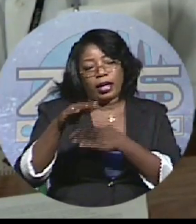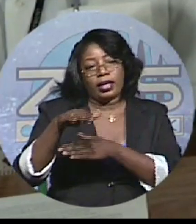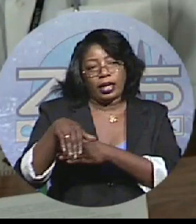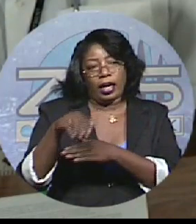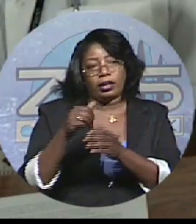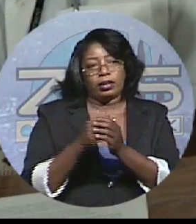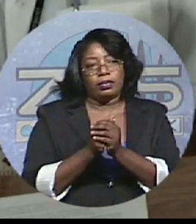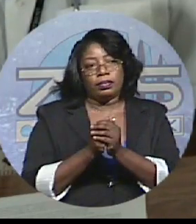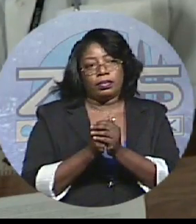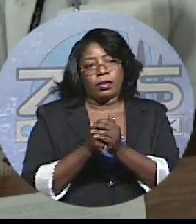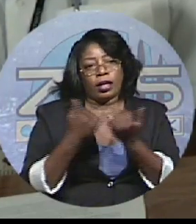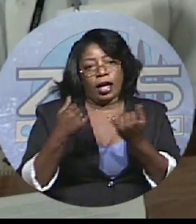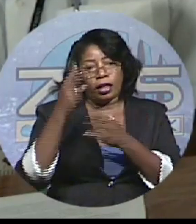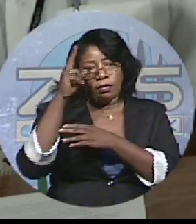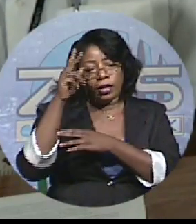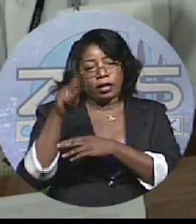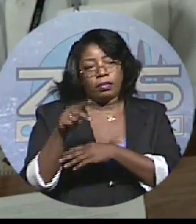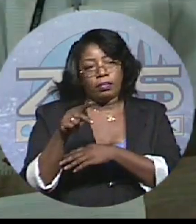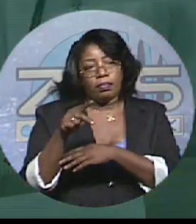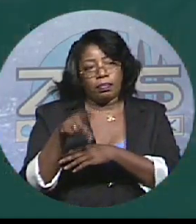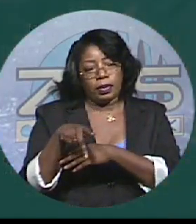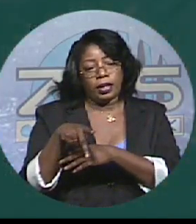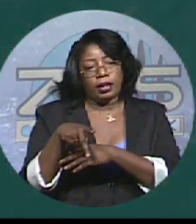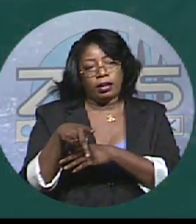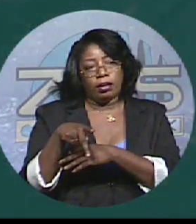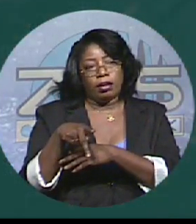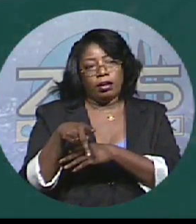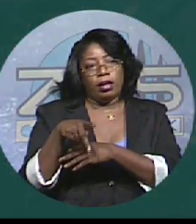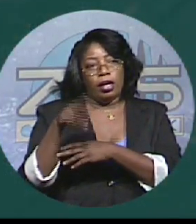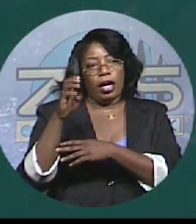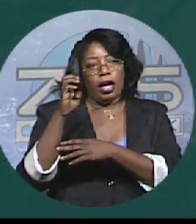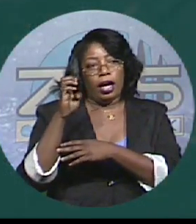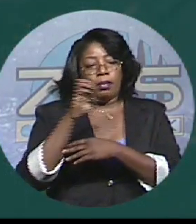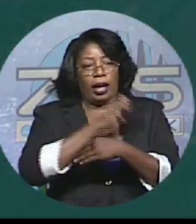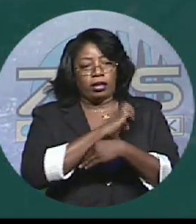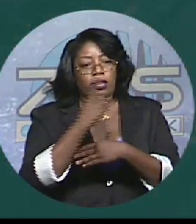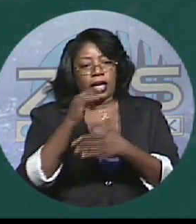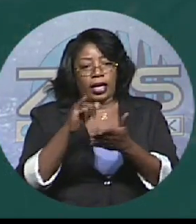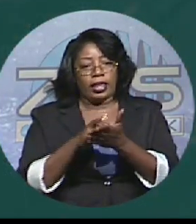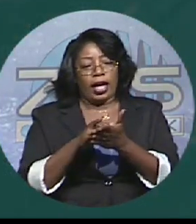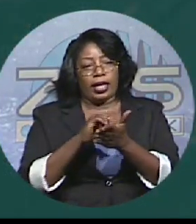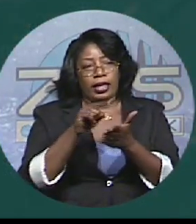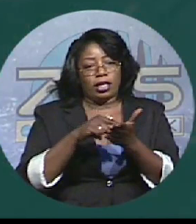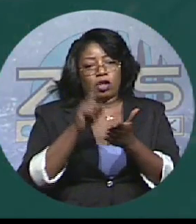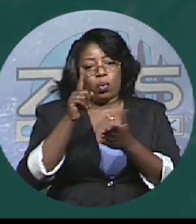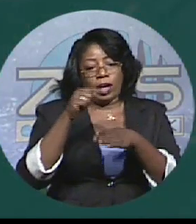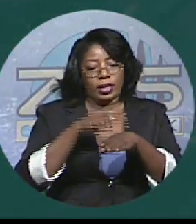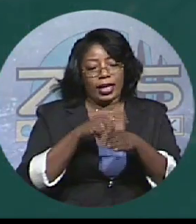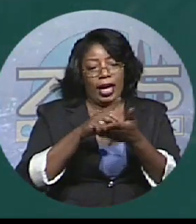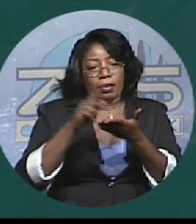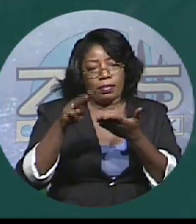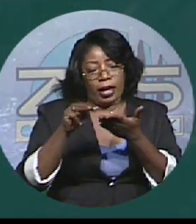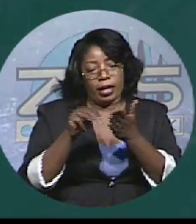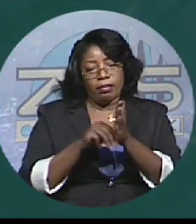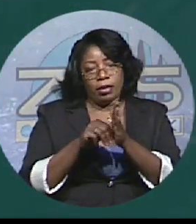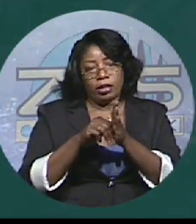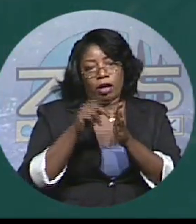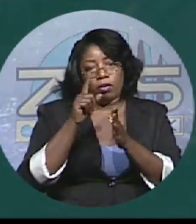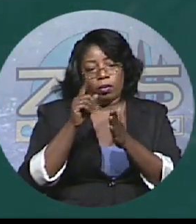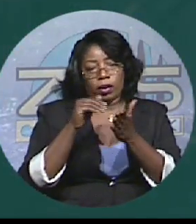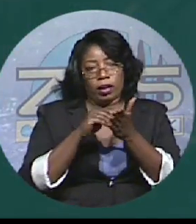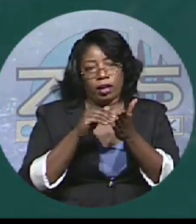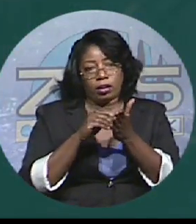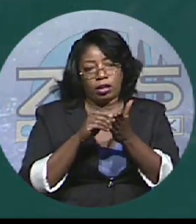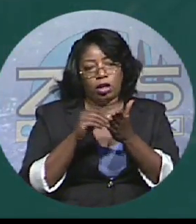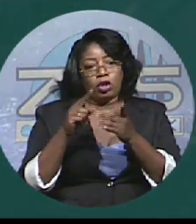Union Executive Vice President Cordero Edgecombe says the agreement also covers a one-time payment of